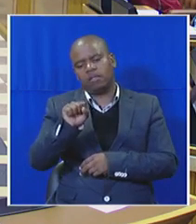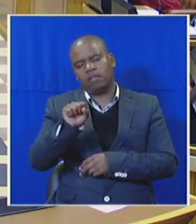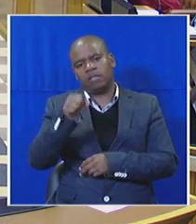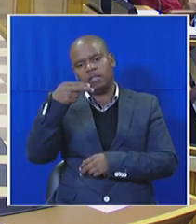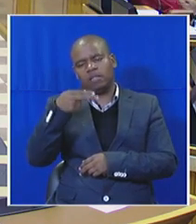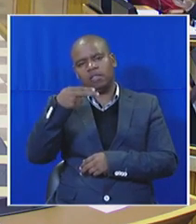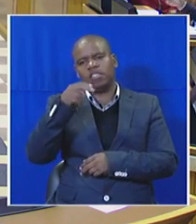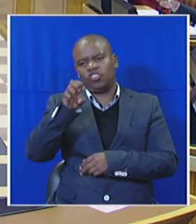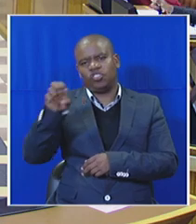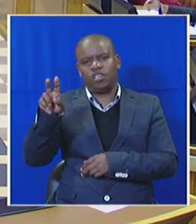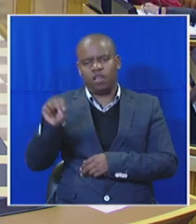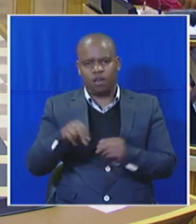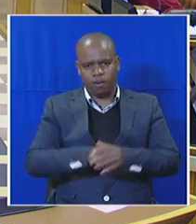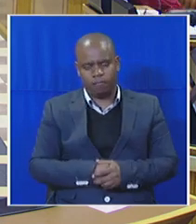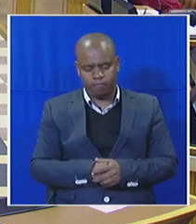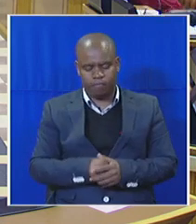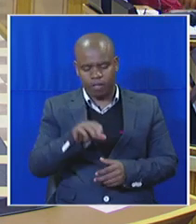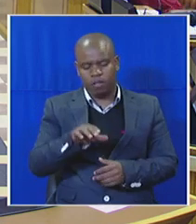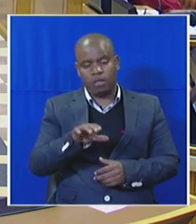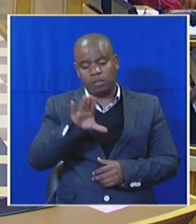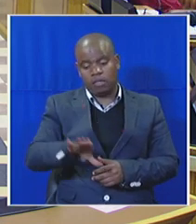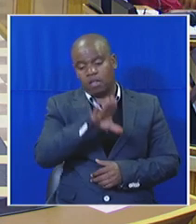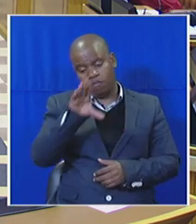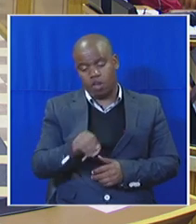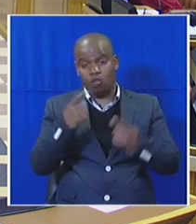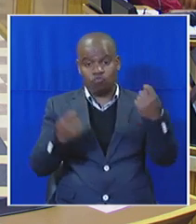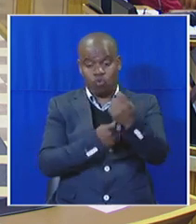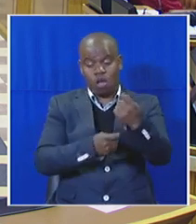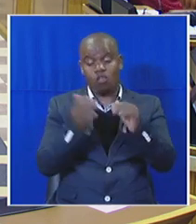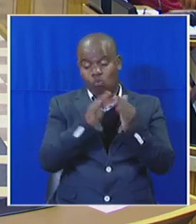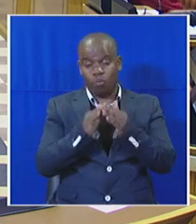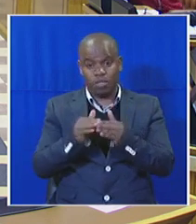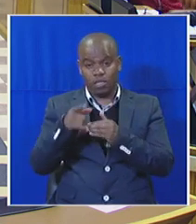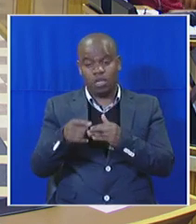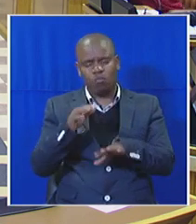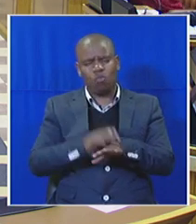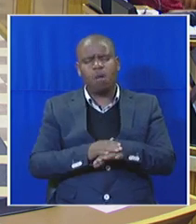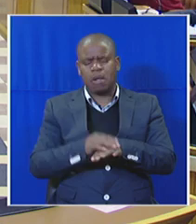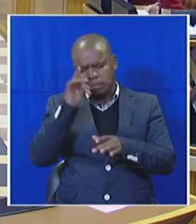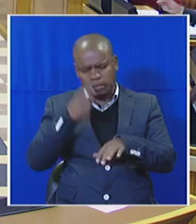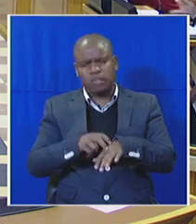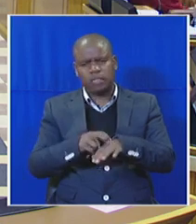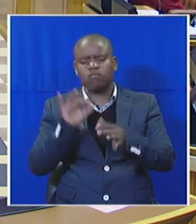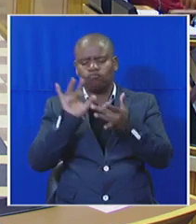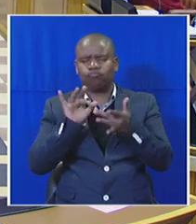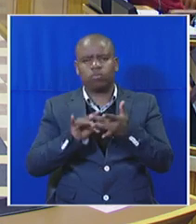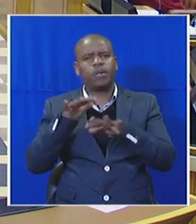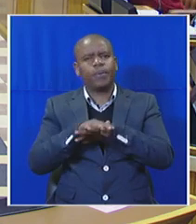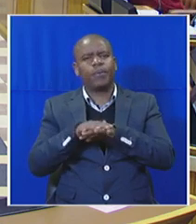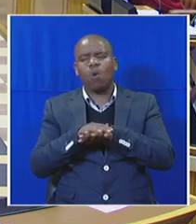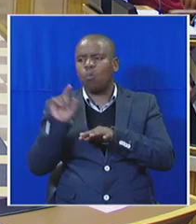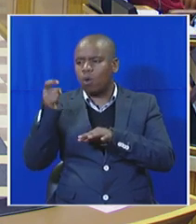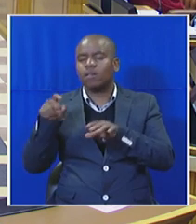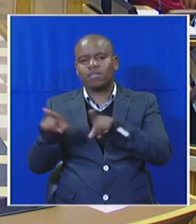Thank you, Speaker. Rural South Africa, thanks to government inertia and bungling, is denied access to internet-based government services in the World Wide